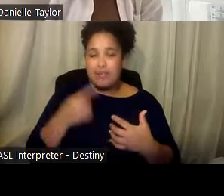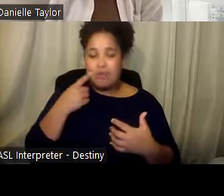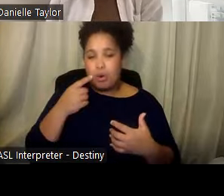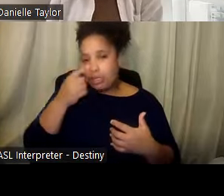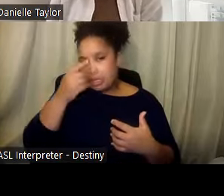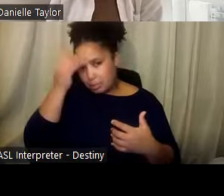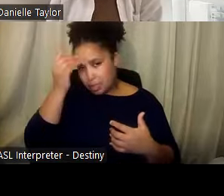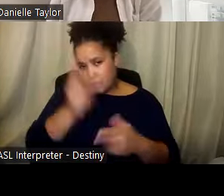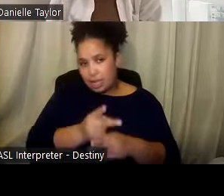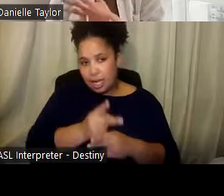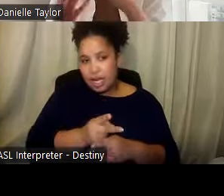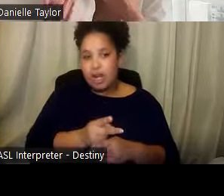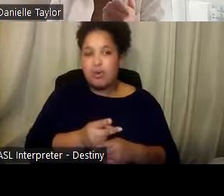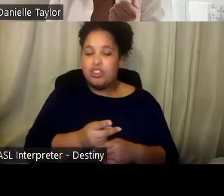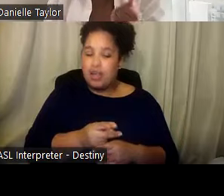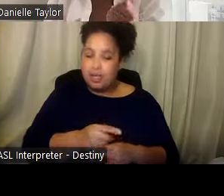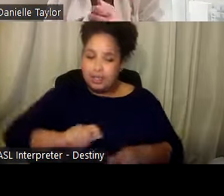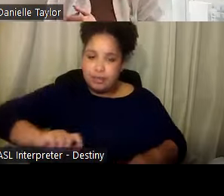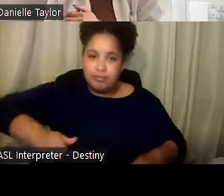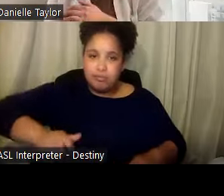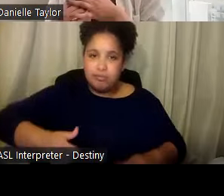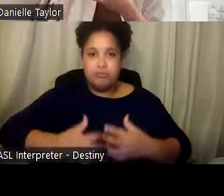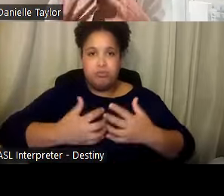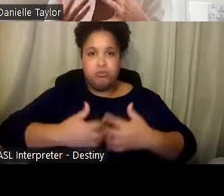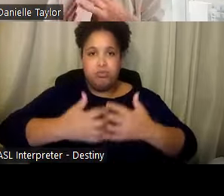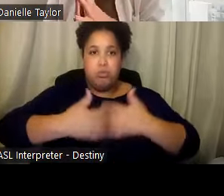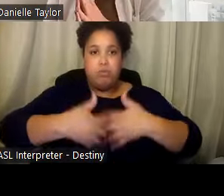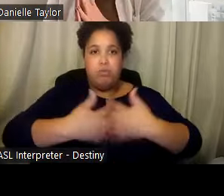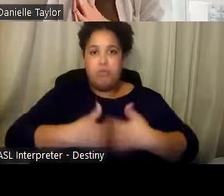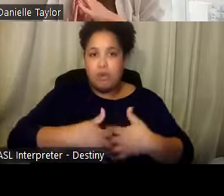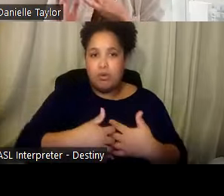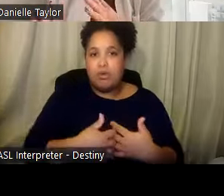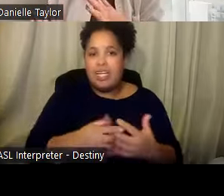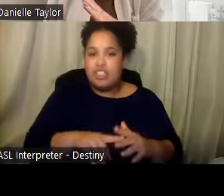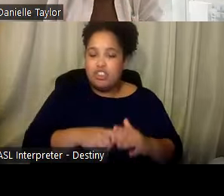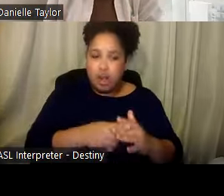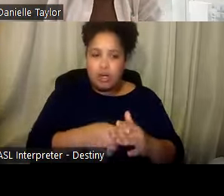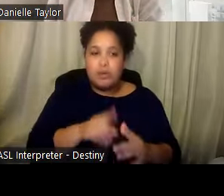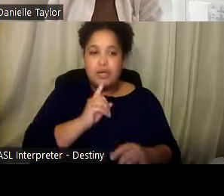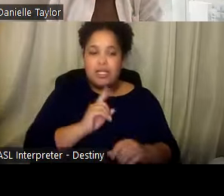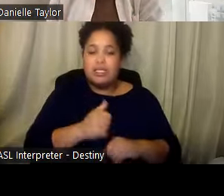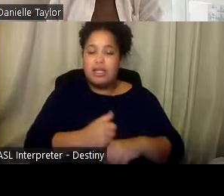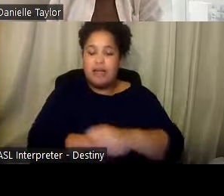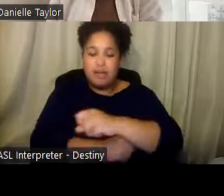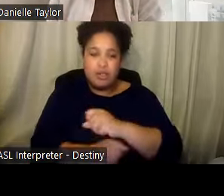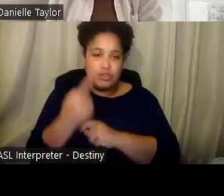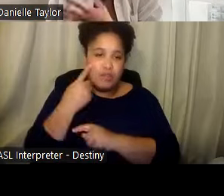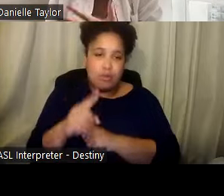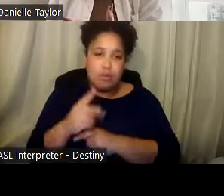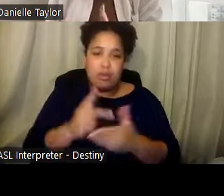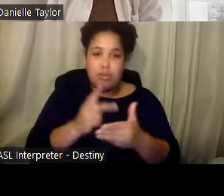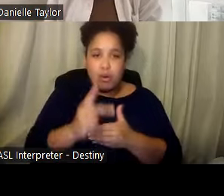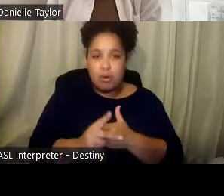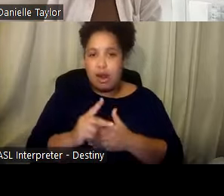of 2022, as I said, we were getting all the pieces together, getting all the things, setting the foundation and framework for our program, which we